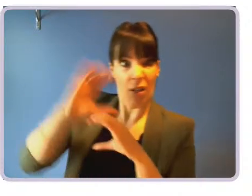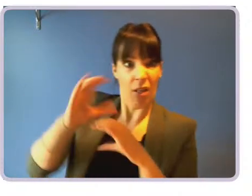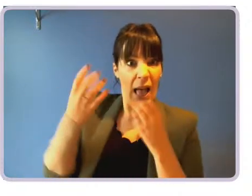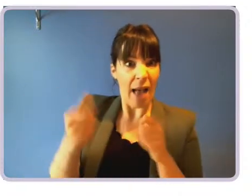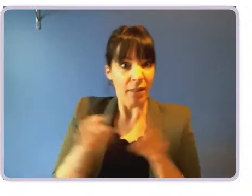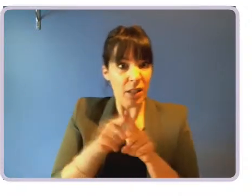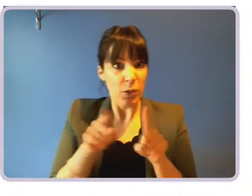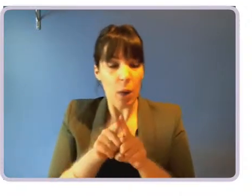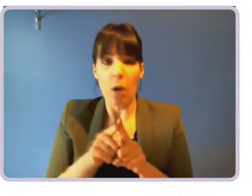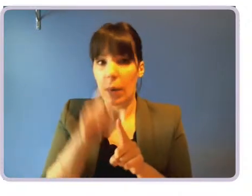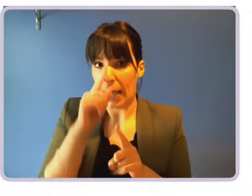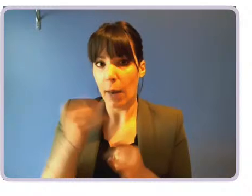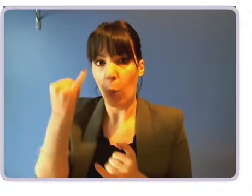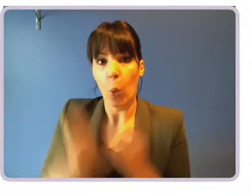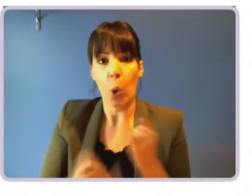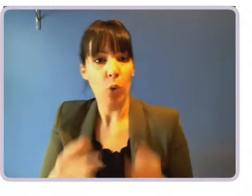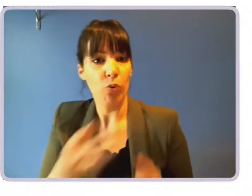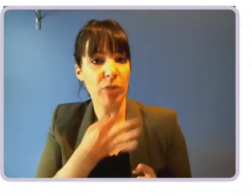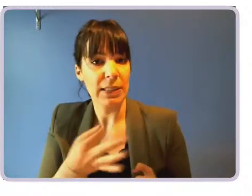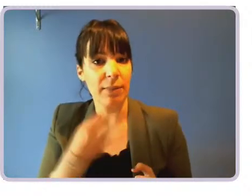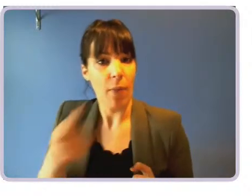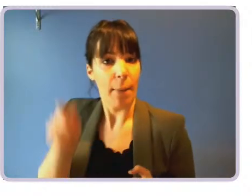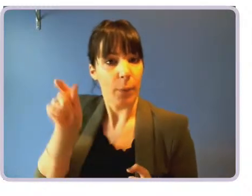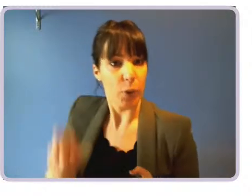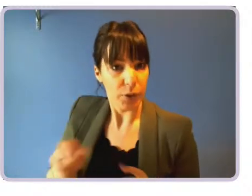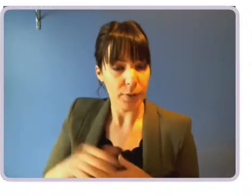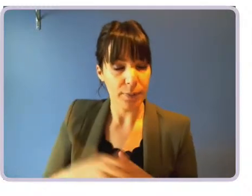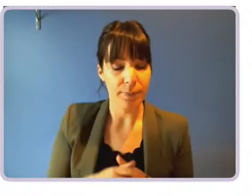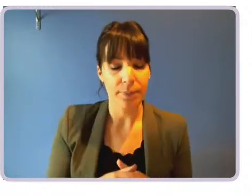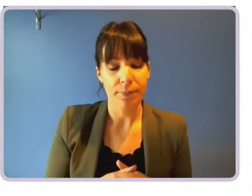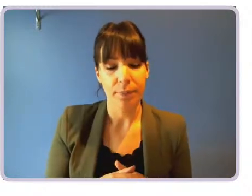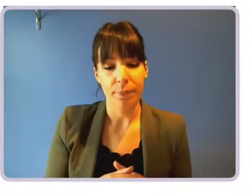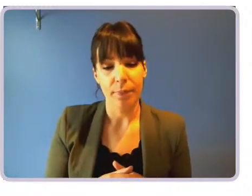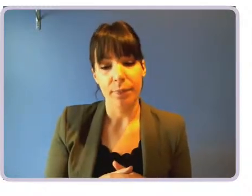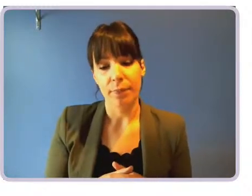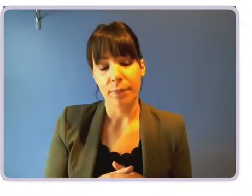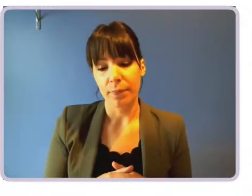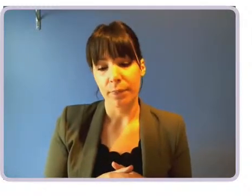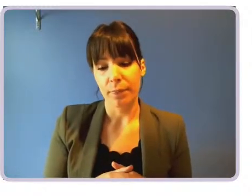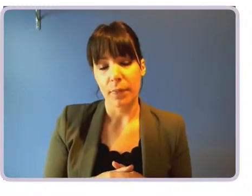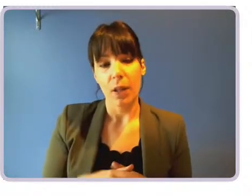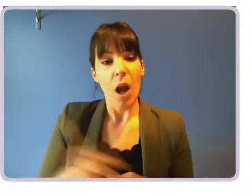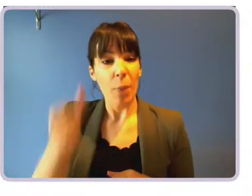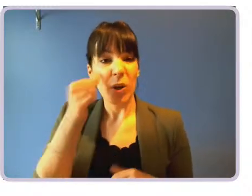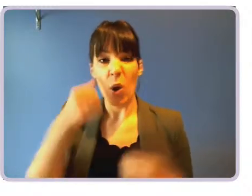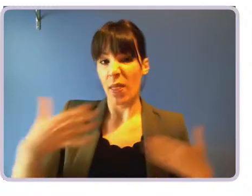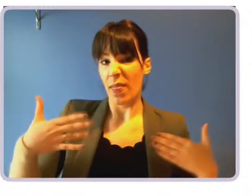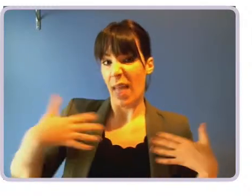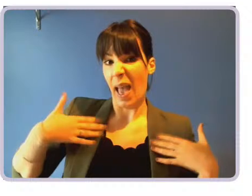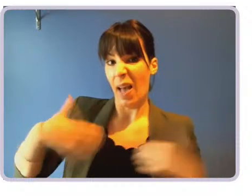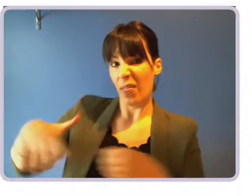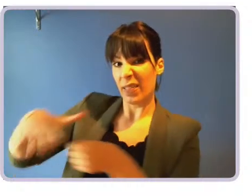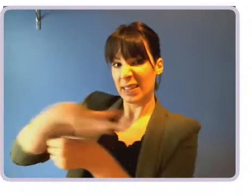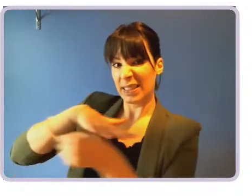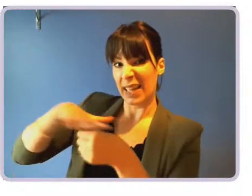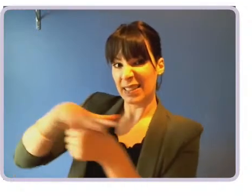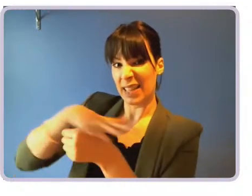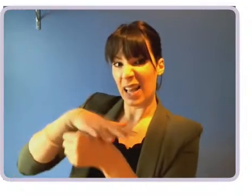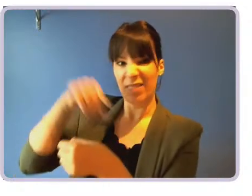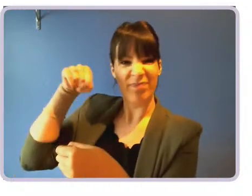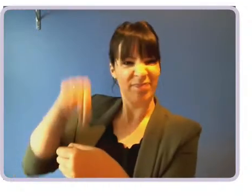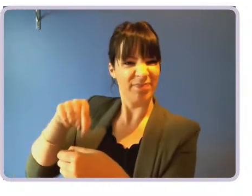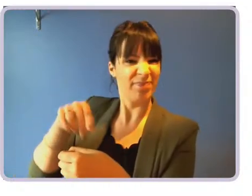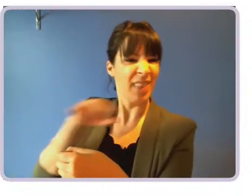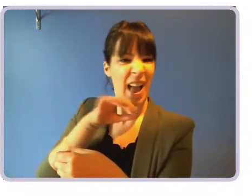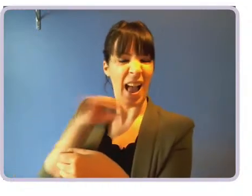a lot previously, the health sector tends to have a poor understanding of our health